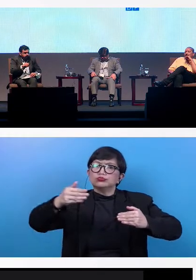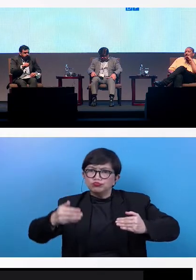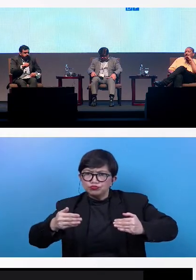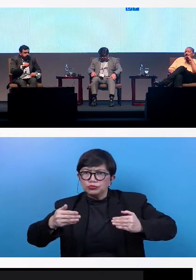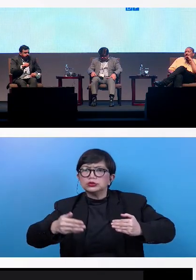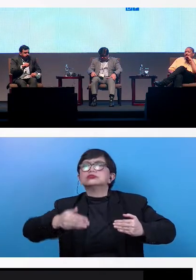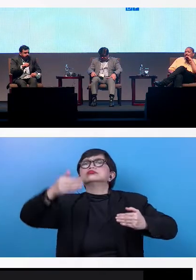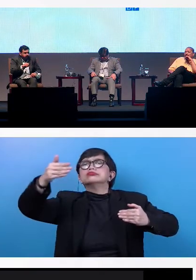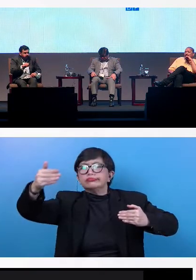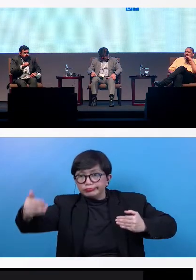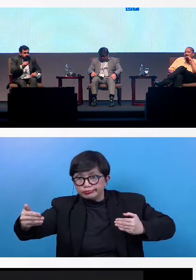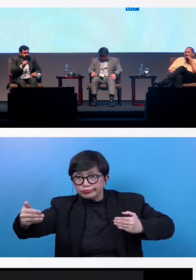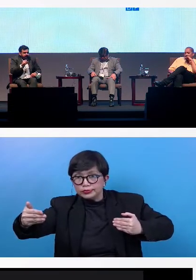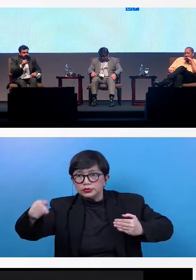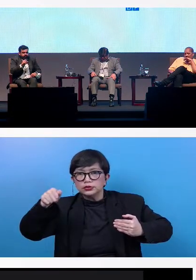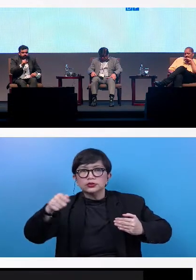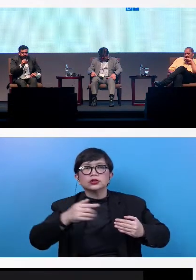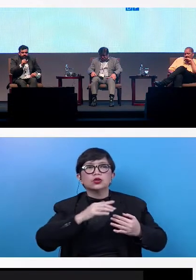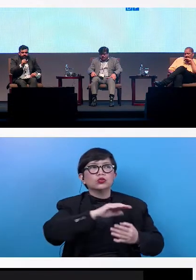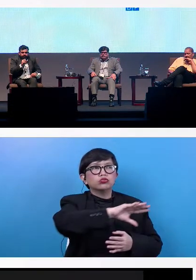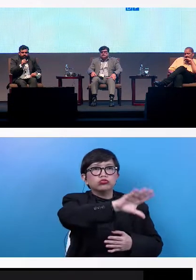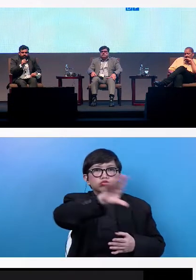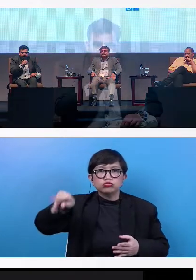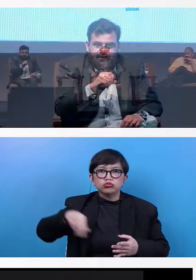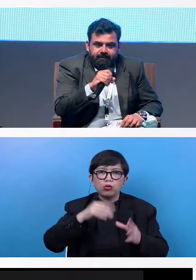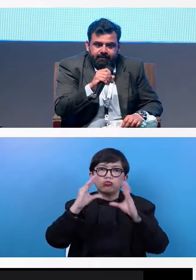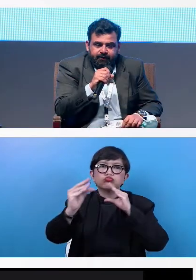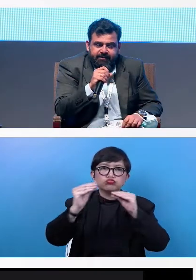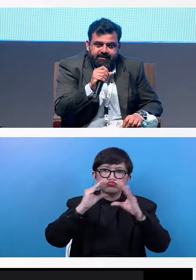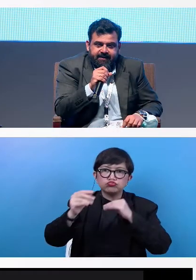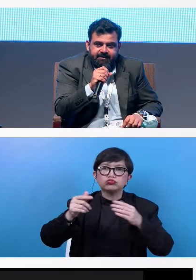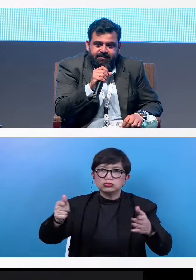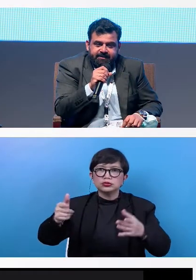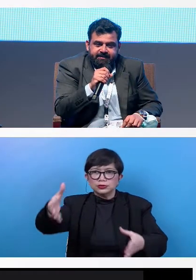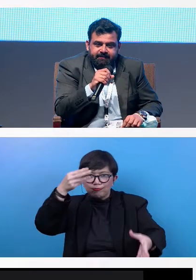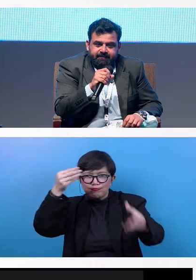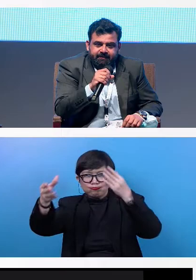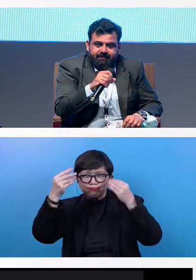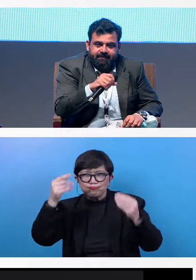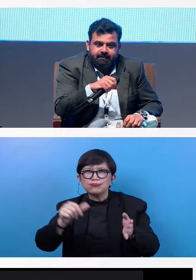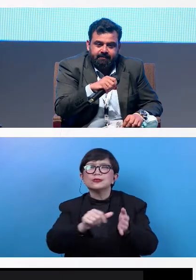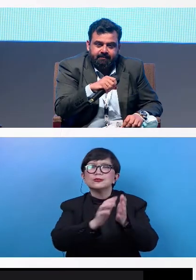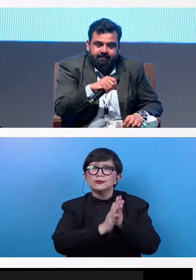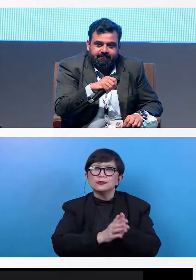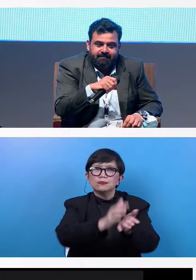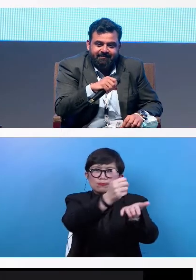really helpful. Thank you so much. Thank you, Ranjit. Sean, your 60 seconds, please.